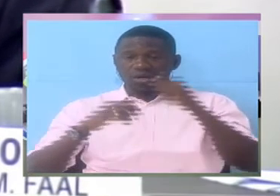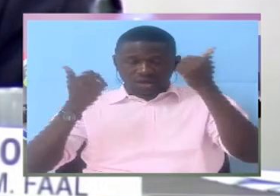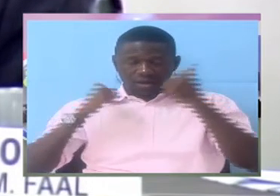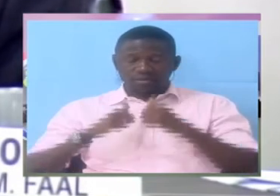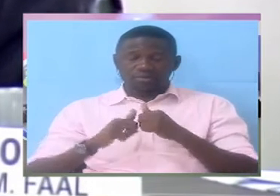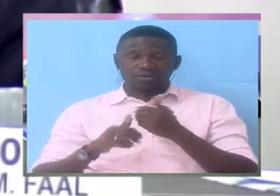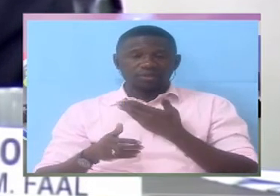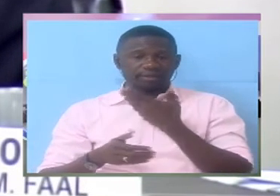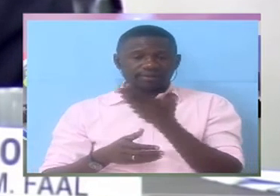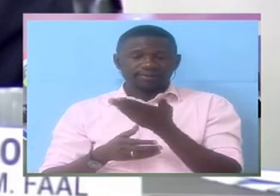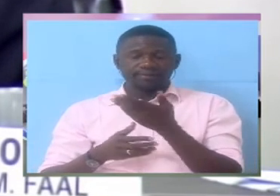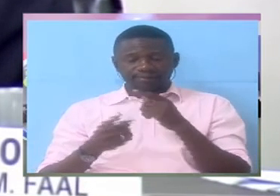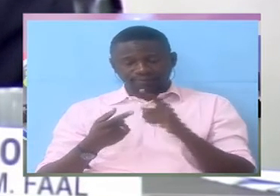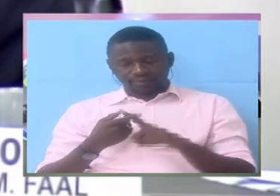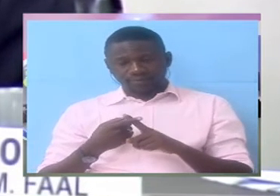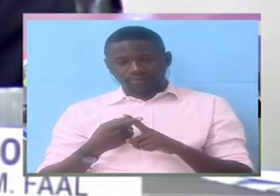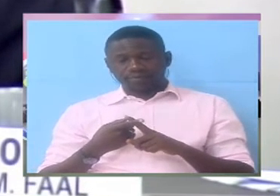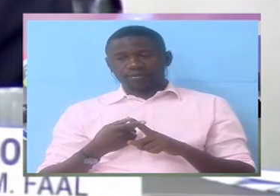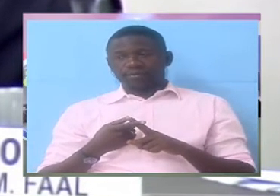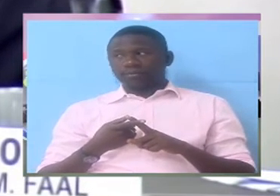alleged.